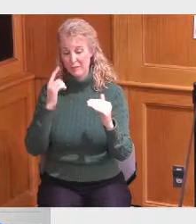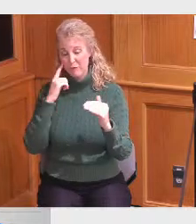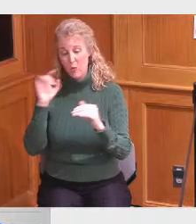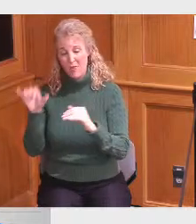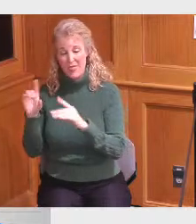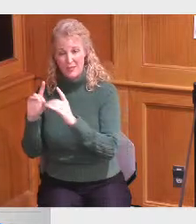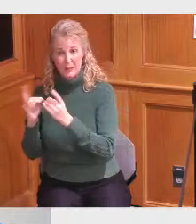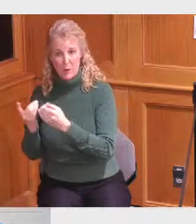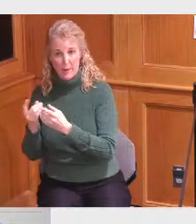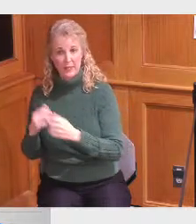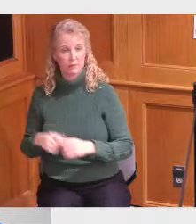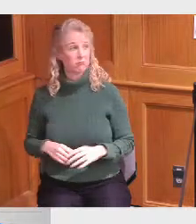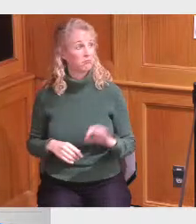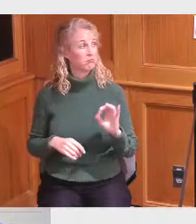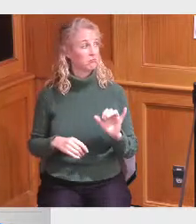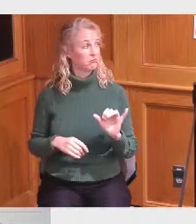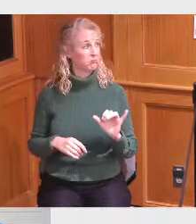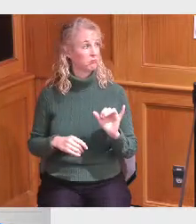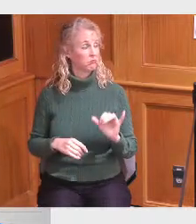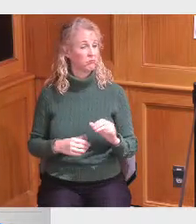ongoing department.